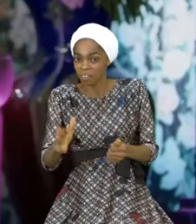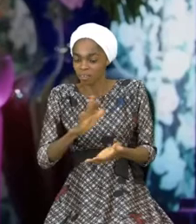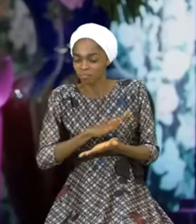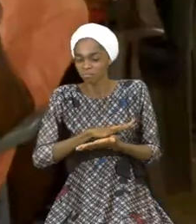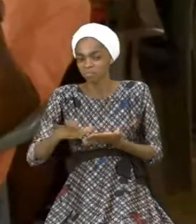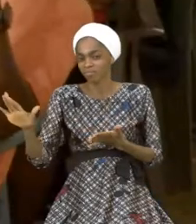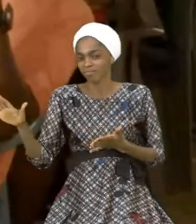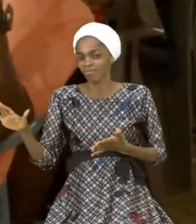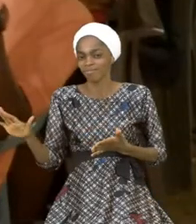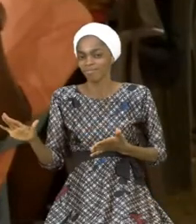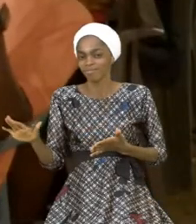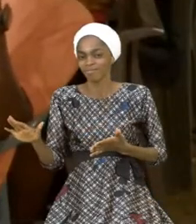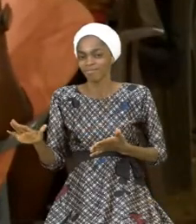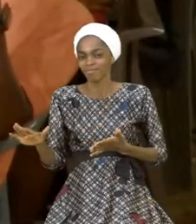away.